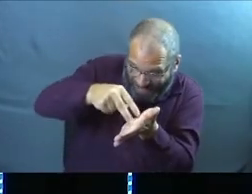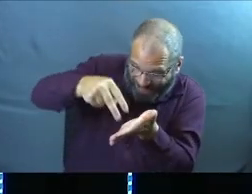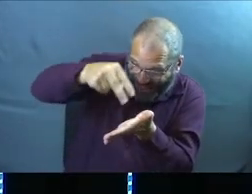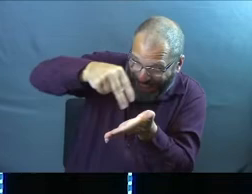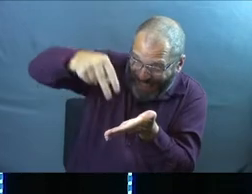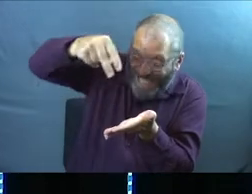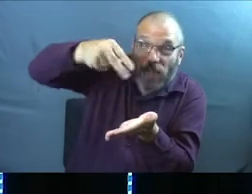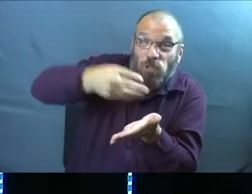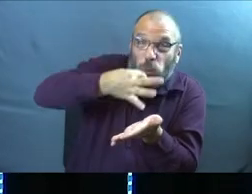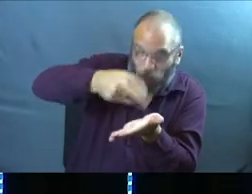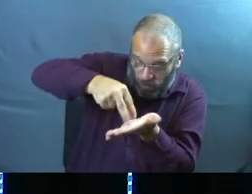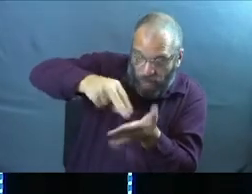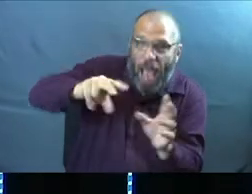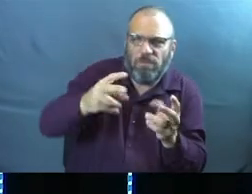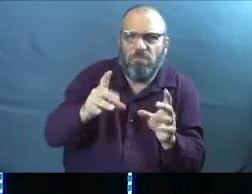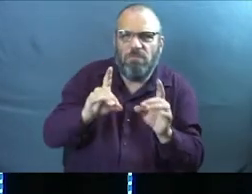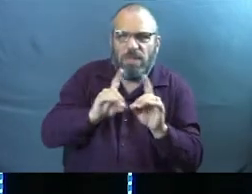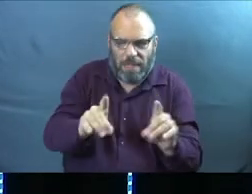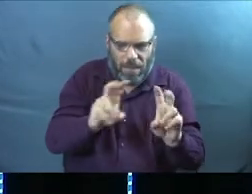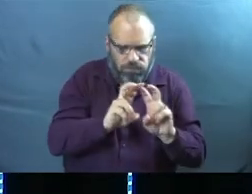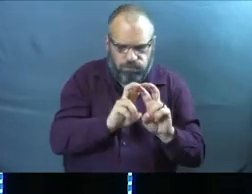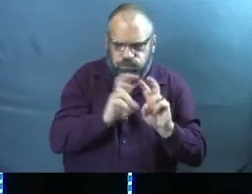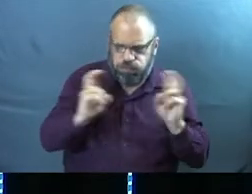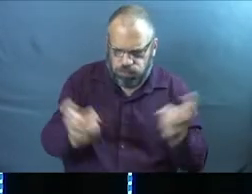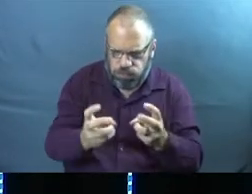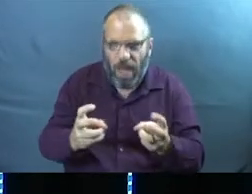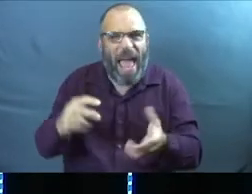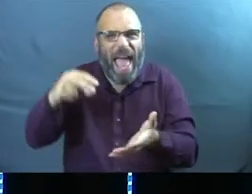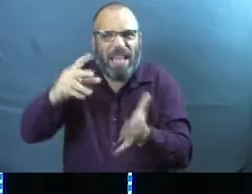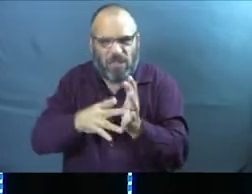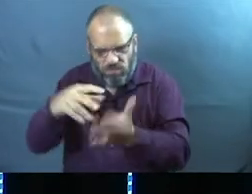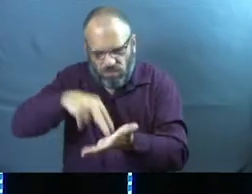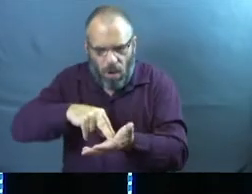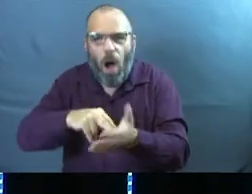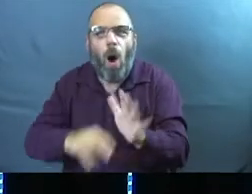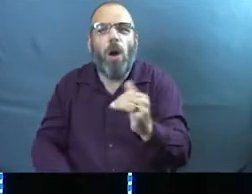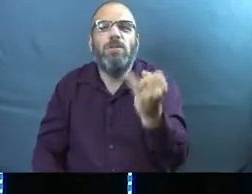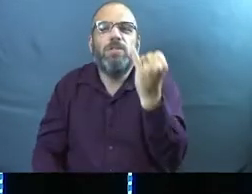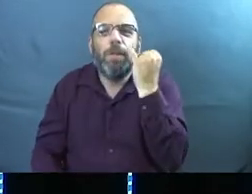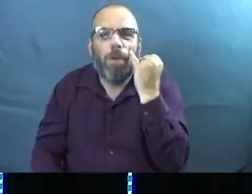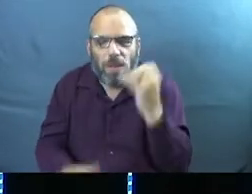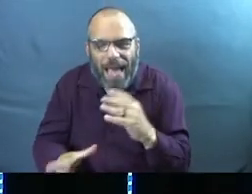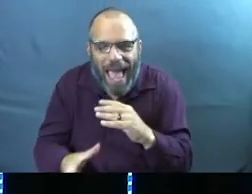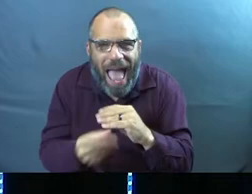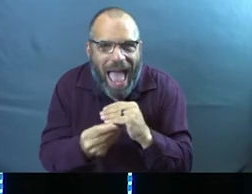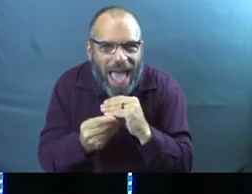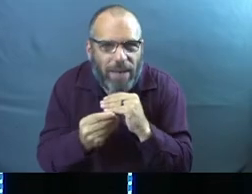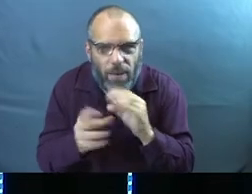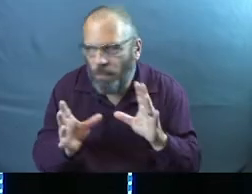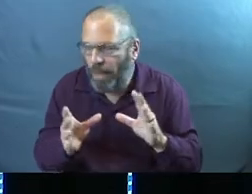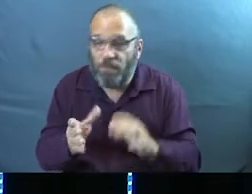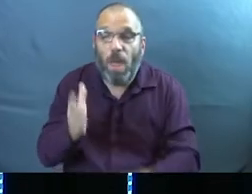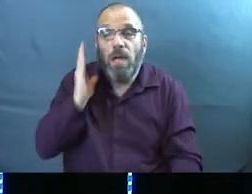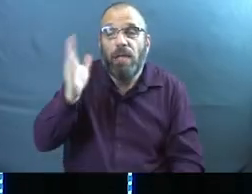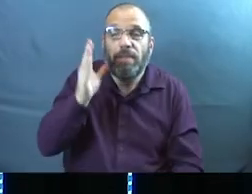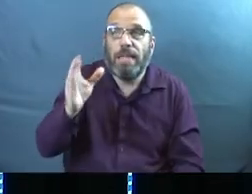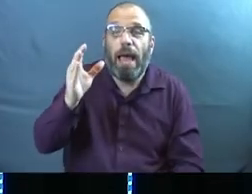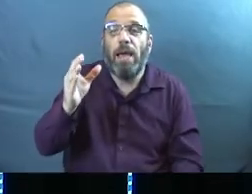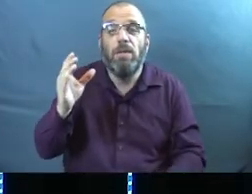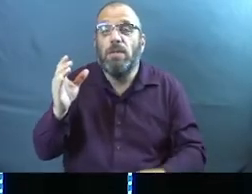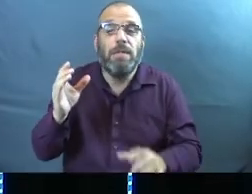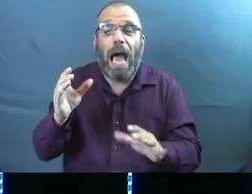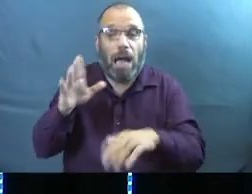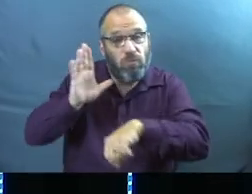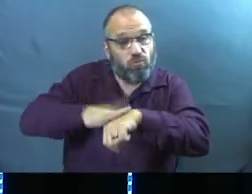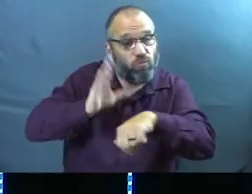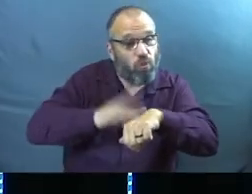He's standing there with his disciples and he's got some things to say and he says all of them. But what if he would have just added to the speech? You know, someday somebody's going to come along, I'm